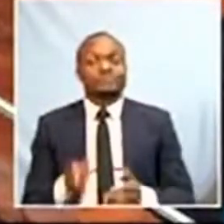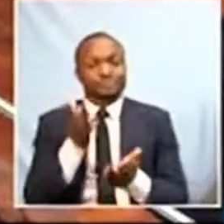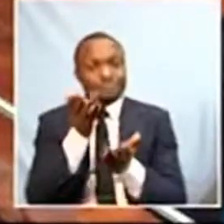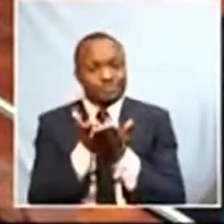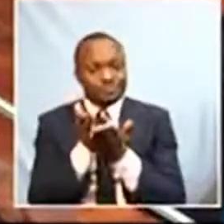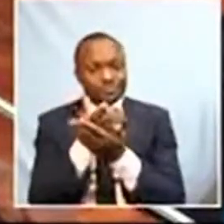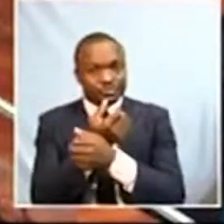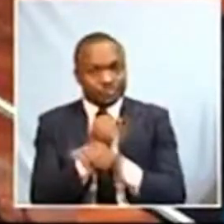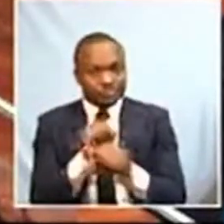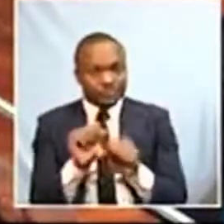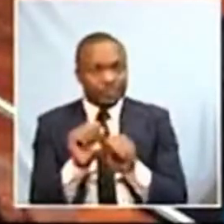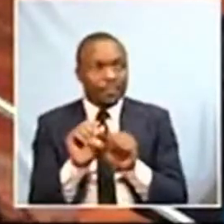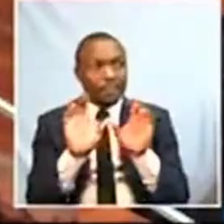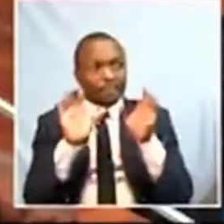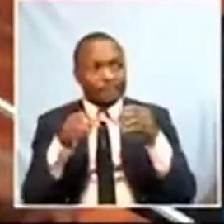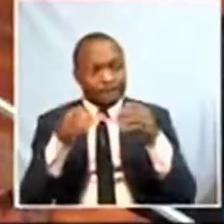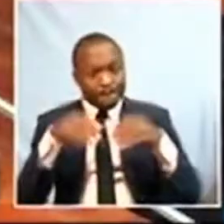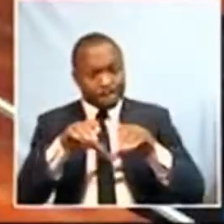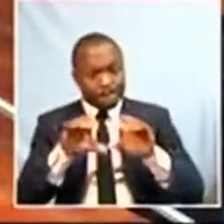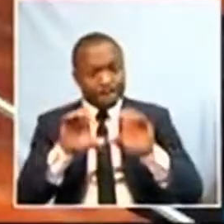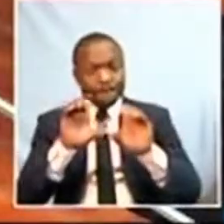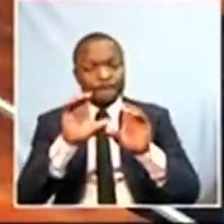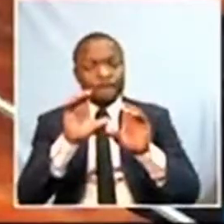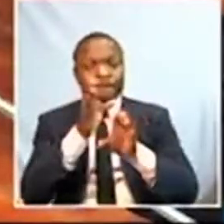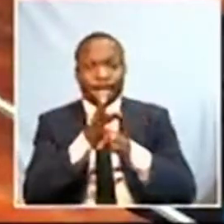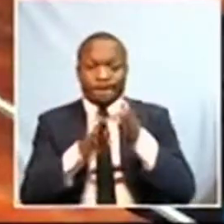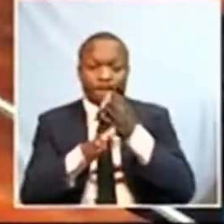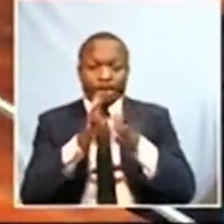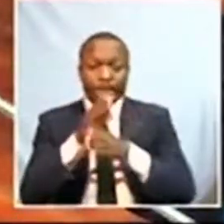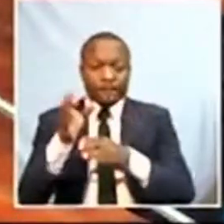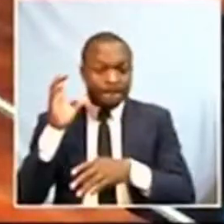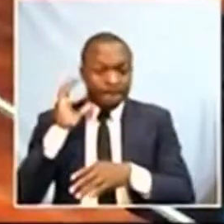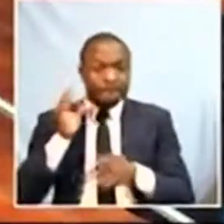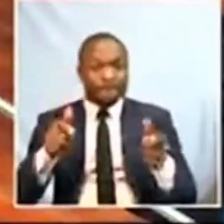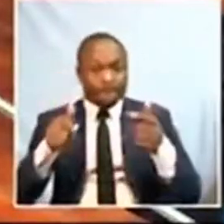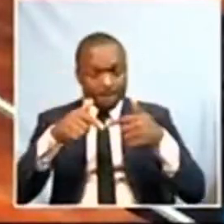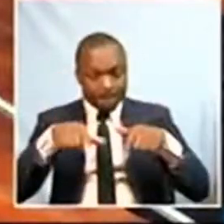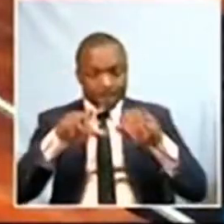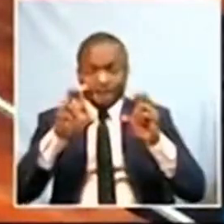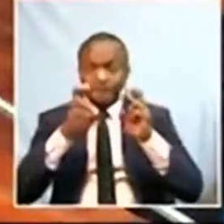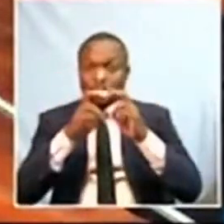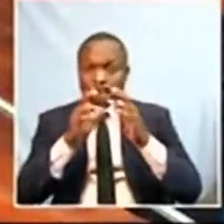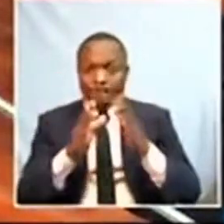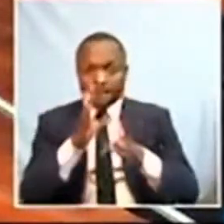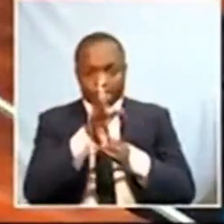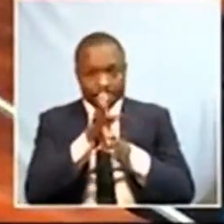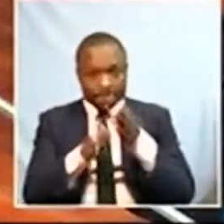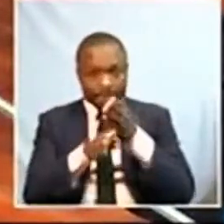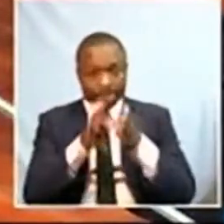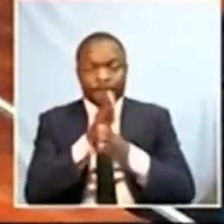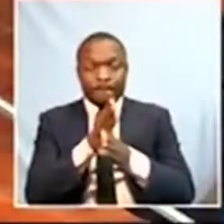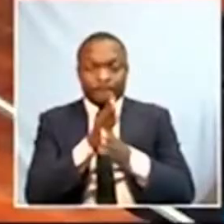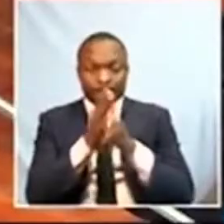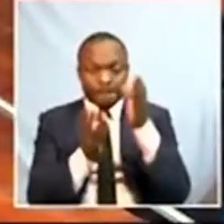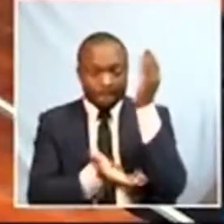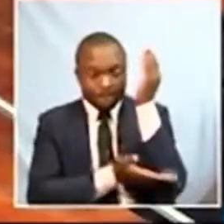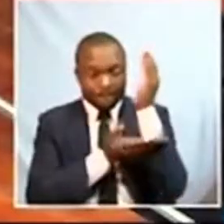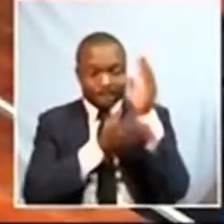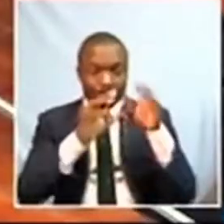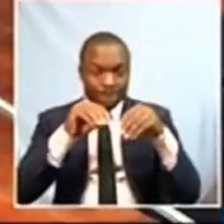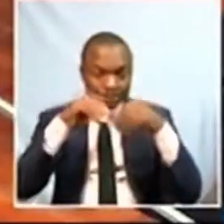Remedial measure: the Council will continue to build capacity on local contractors to improve delivery period.